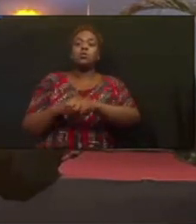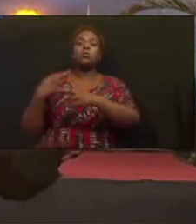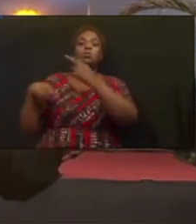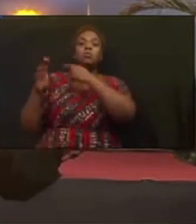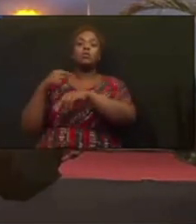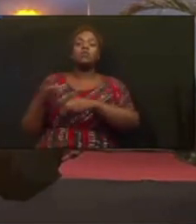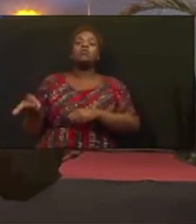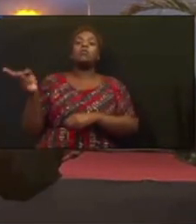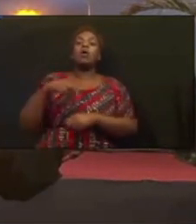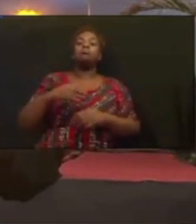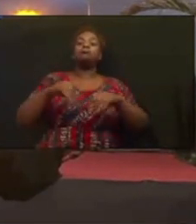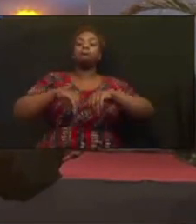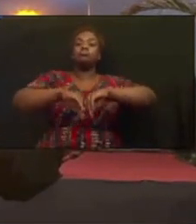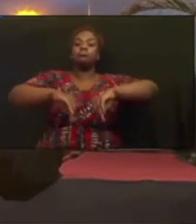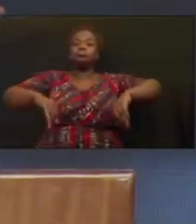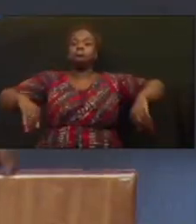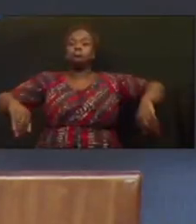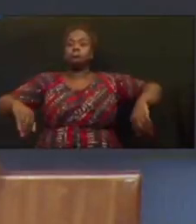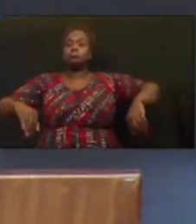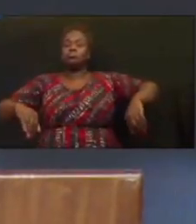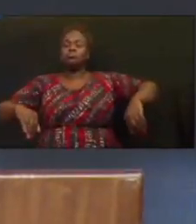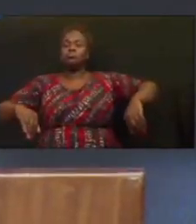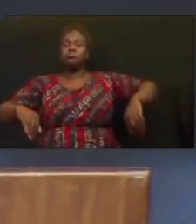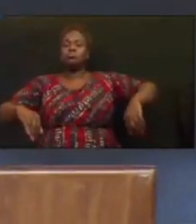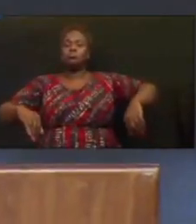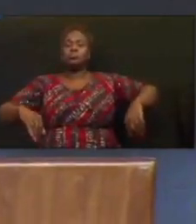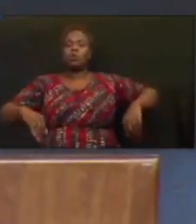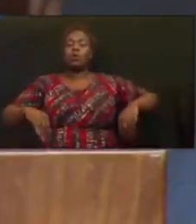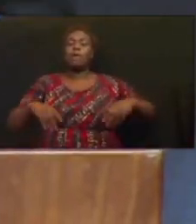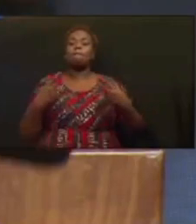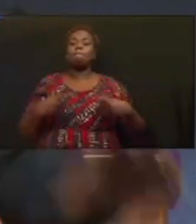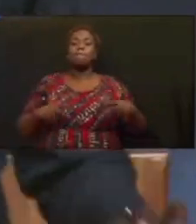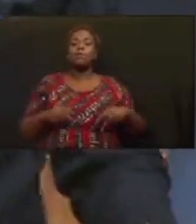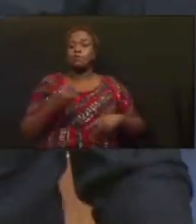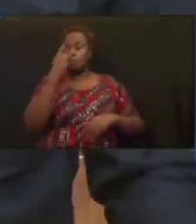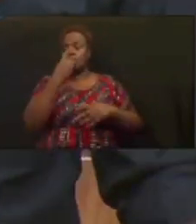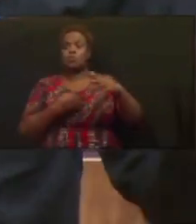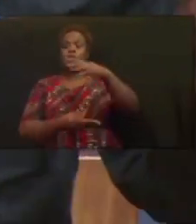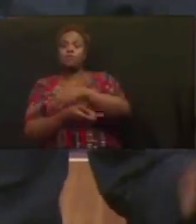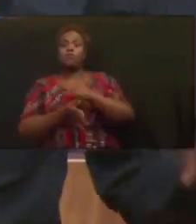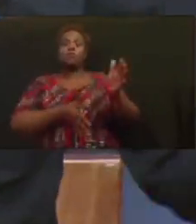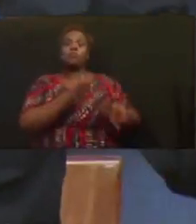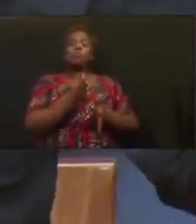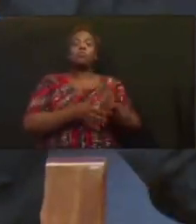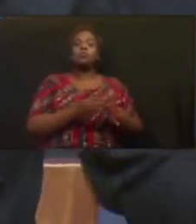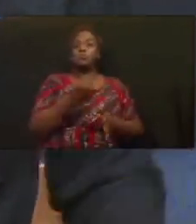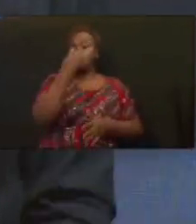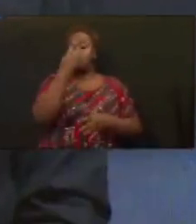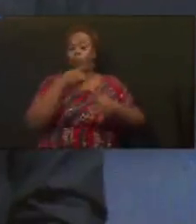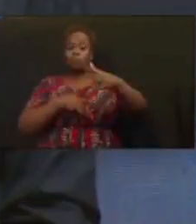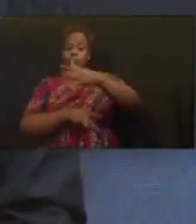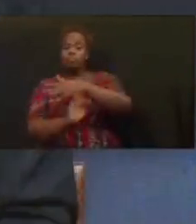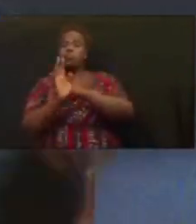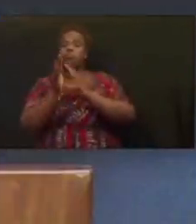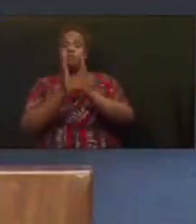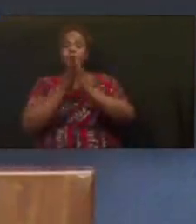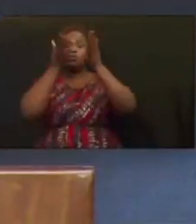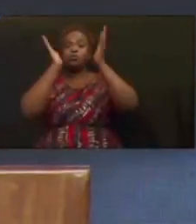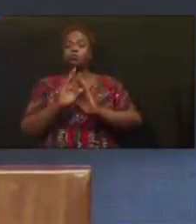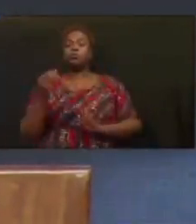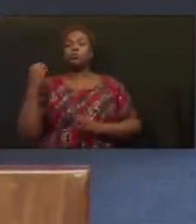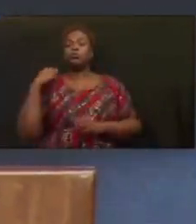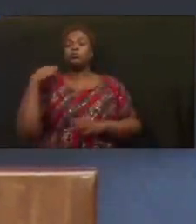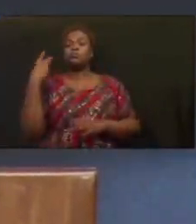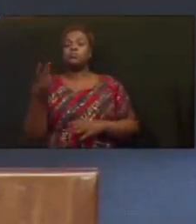will separate people into three prophetic positions. Number one, prophetic intercessors. Number